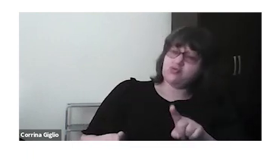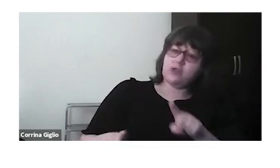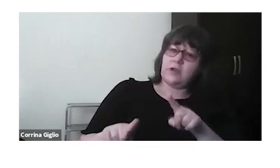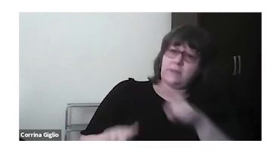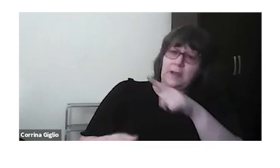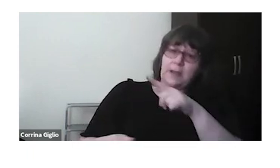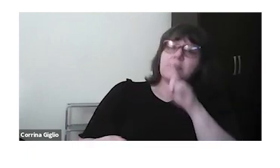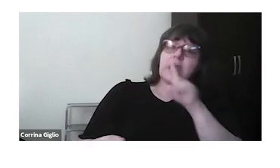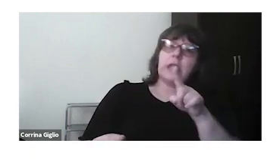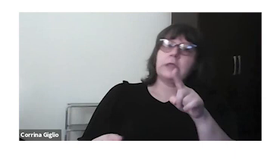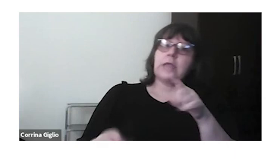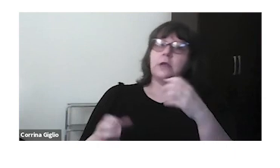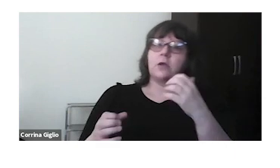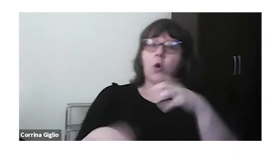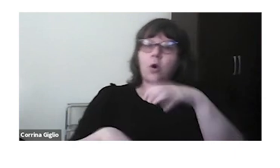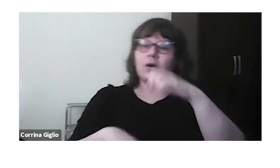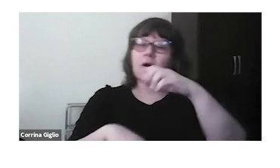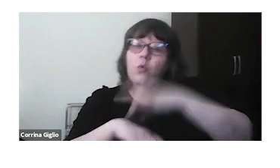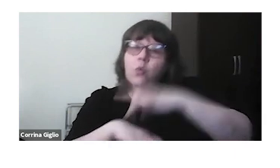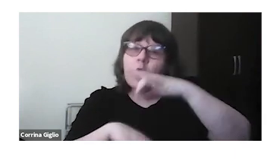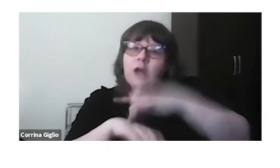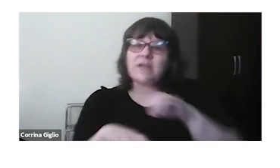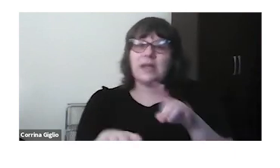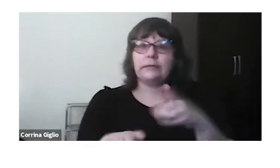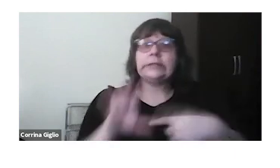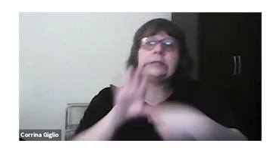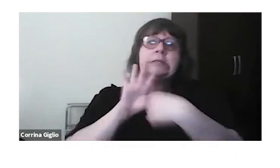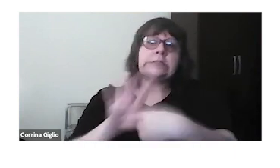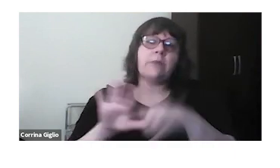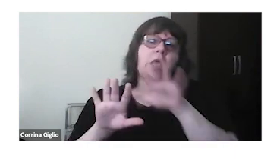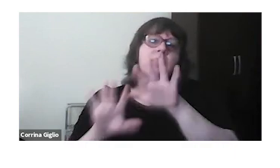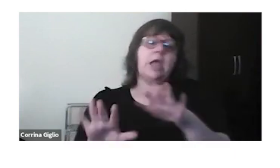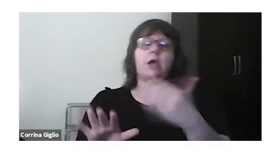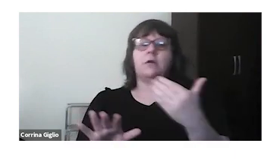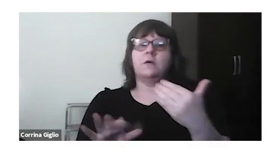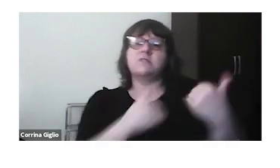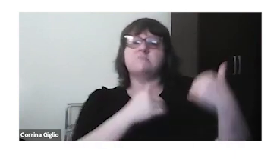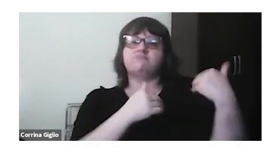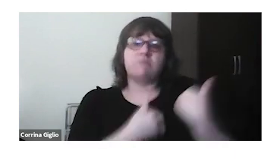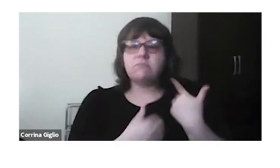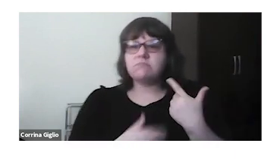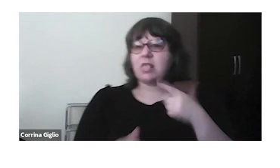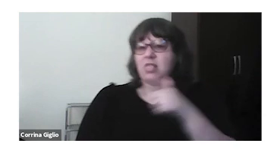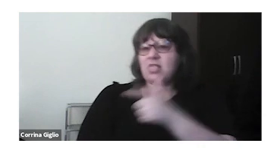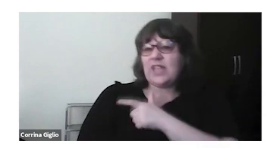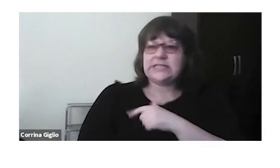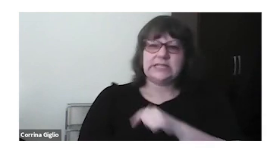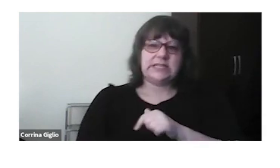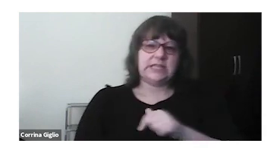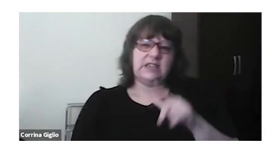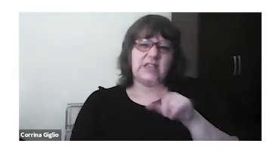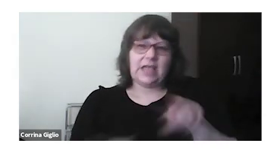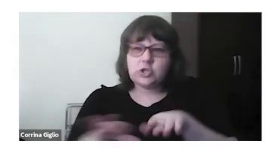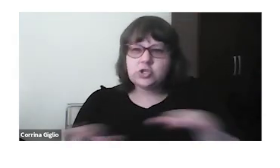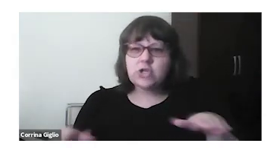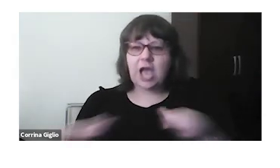Black people's perceived uncleanliness, laziness, childishness, and unwanted public presence. And the